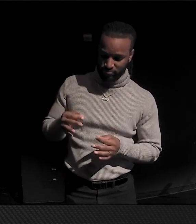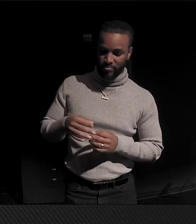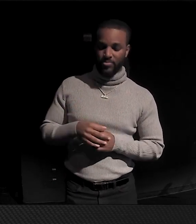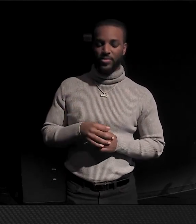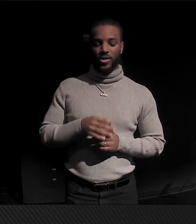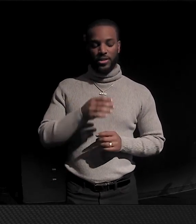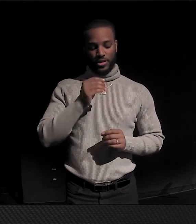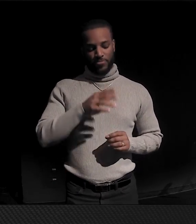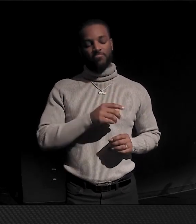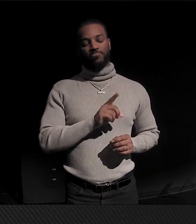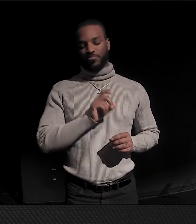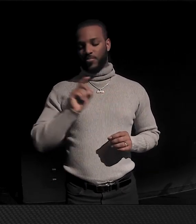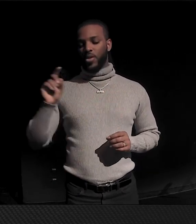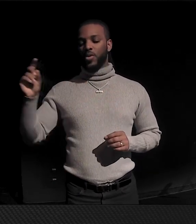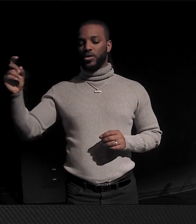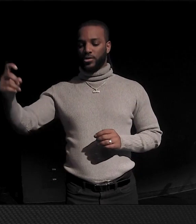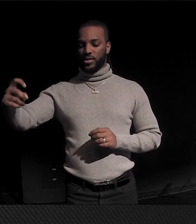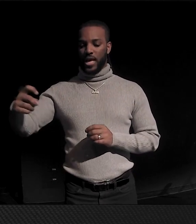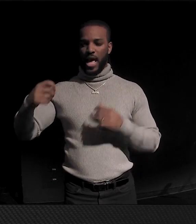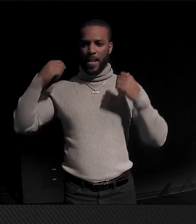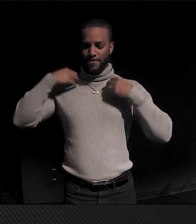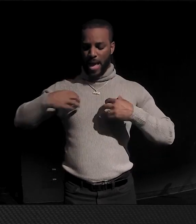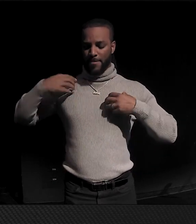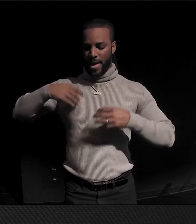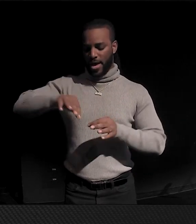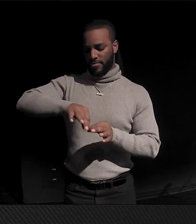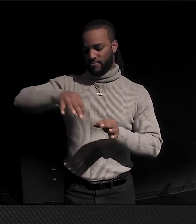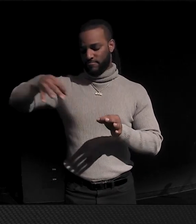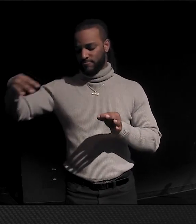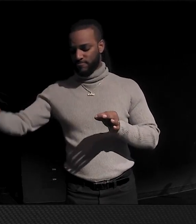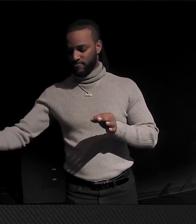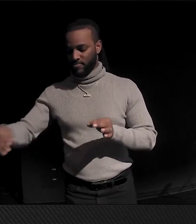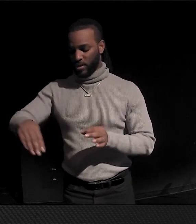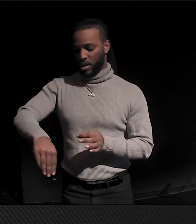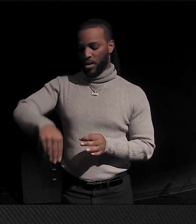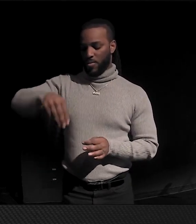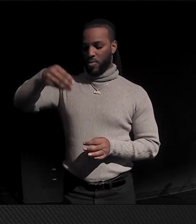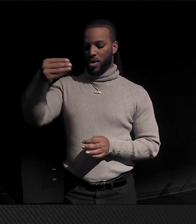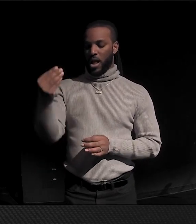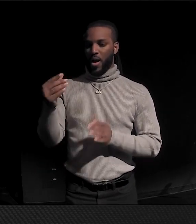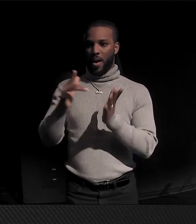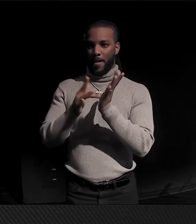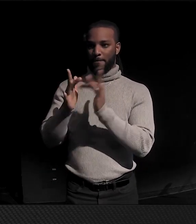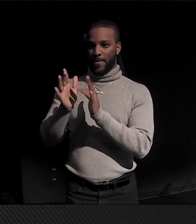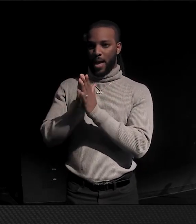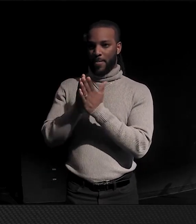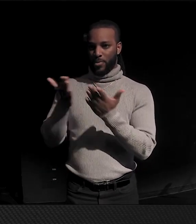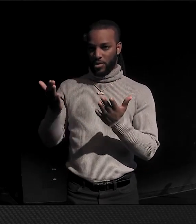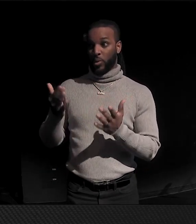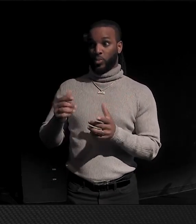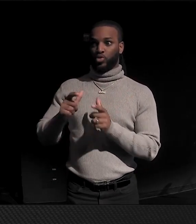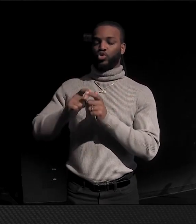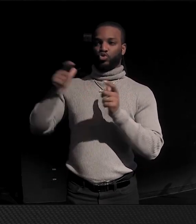desk, opened his bag, and he pulled out a Bible. It